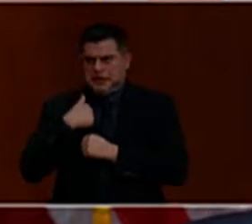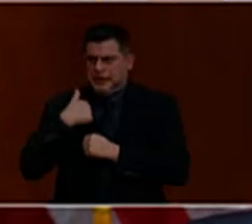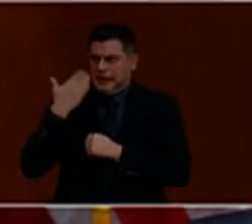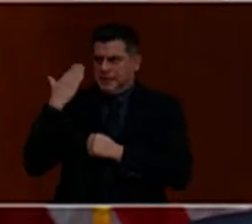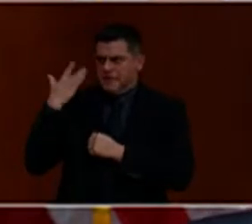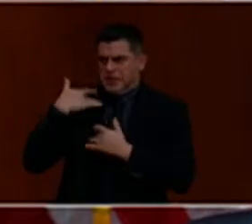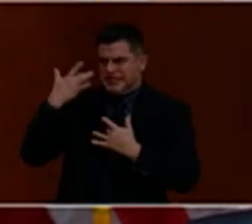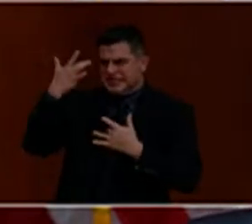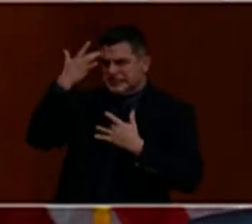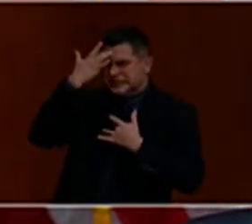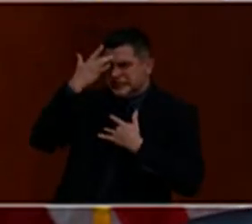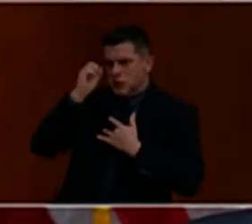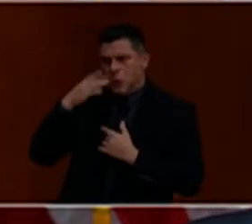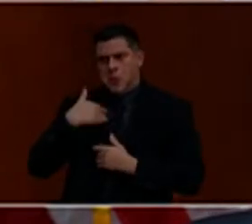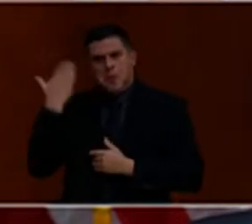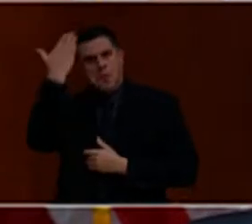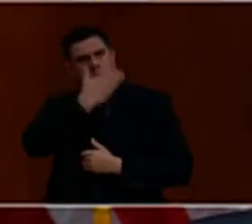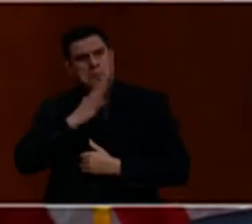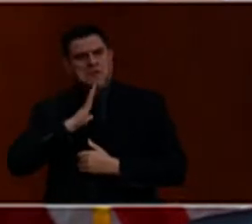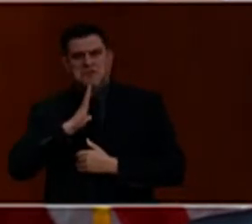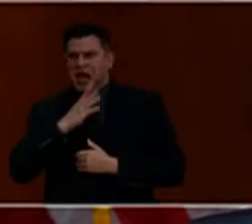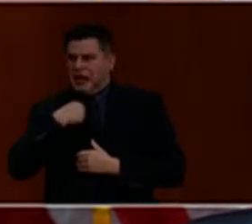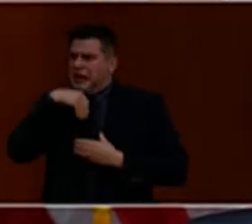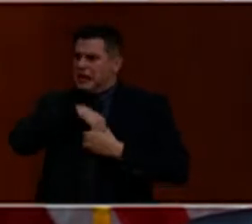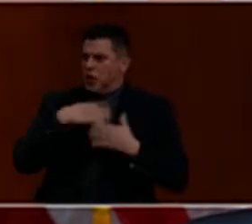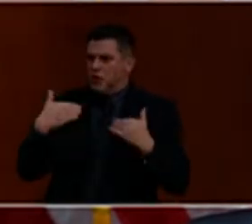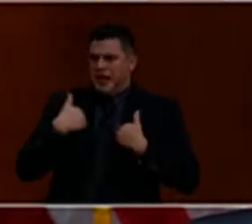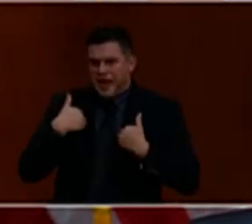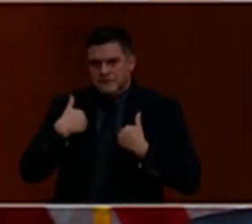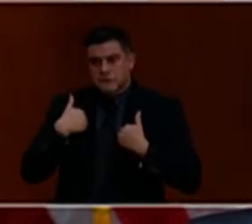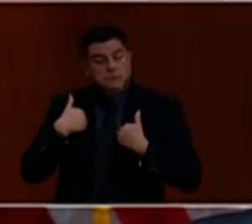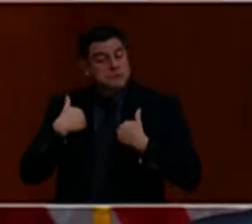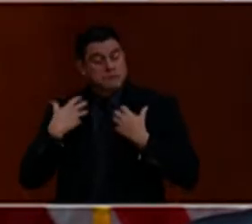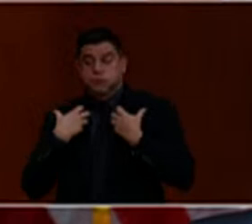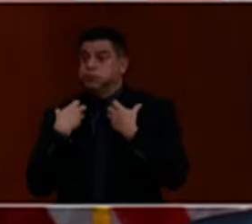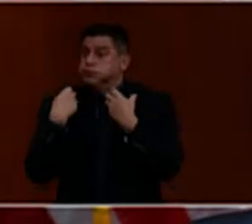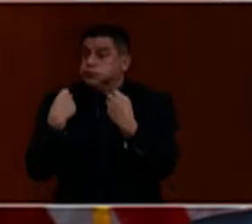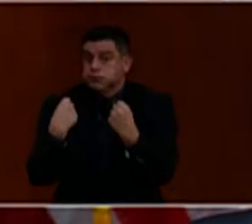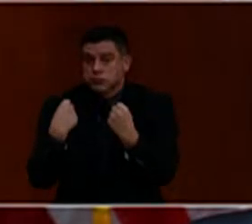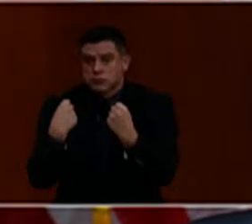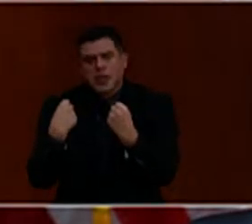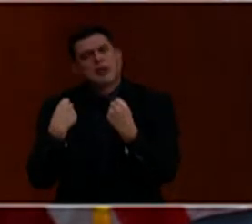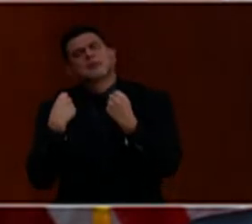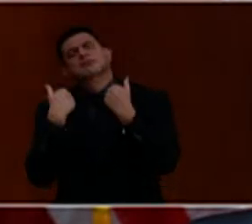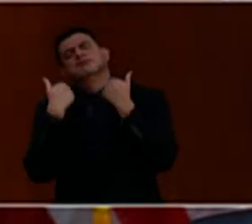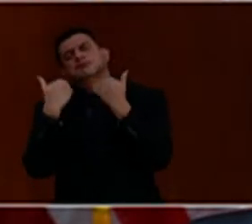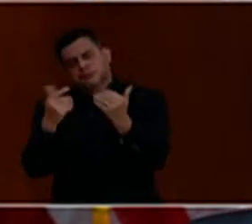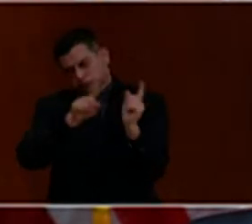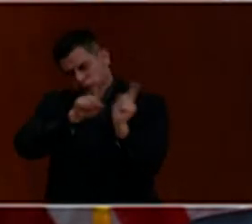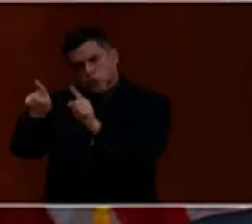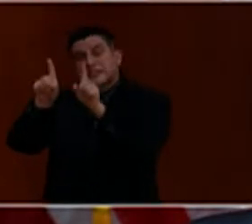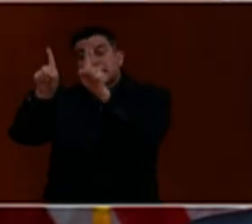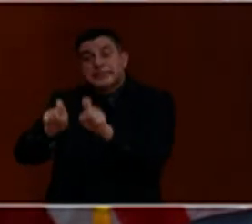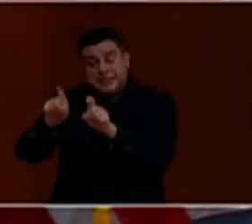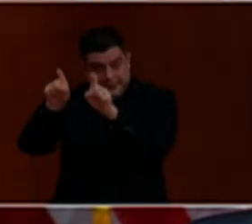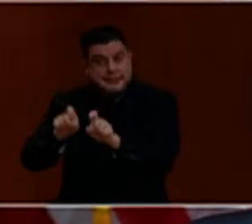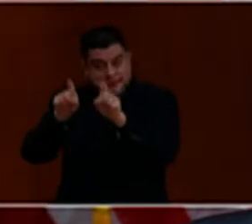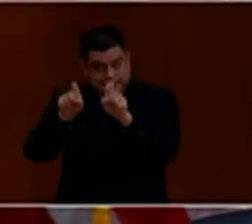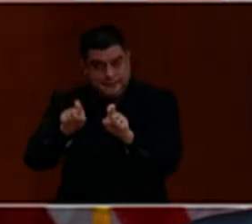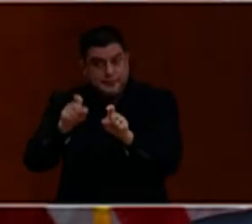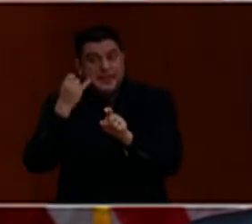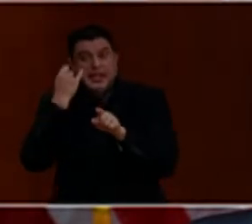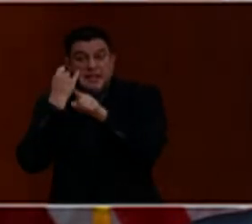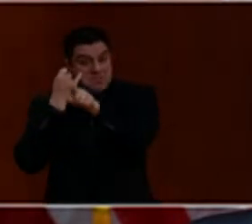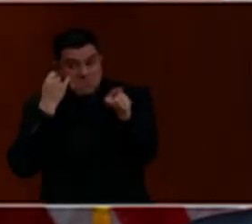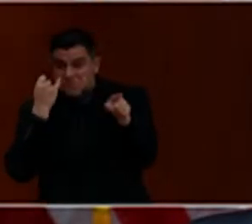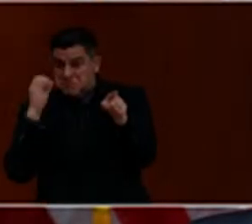you didn't get diagnosed, go take the test. I recommend, if you're totally asymptomatic, that the antibody test is better to take than a